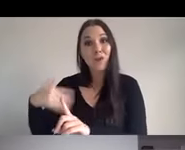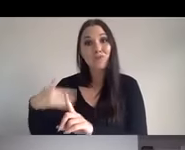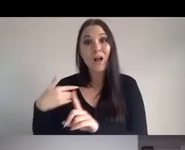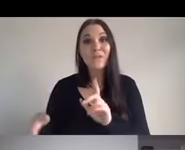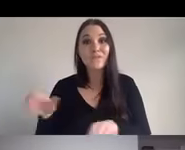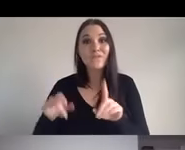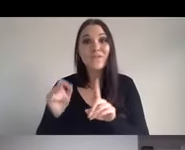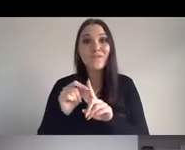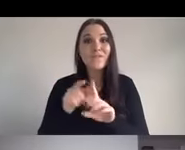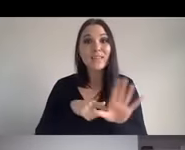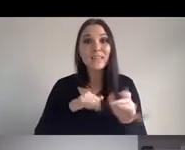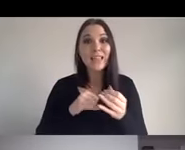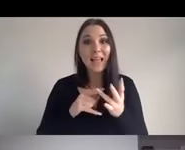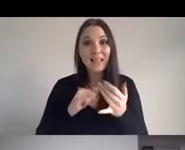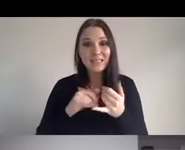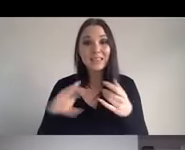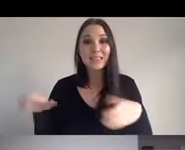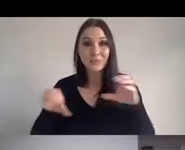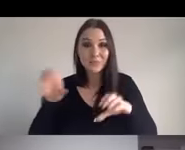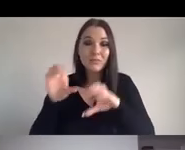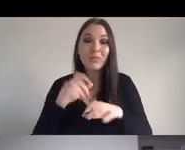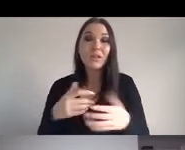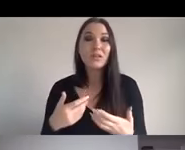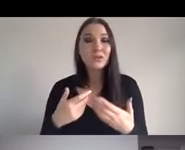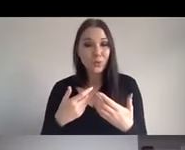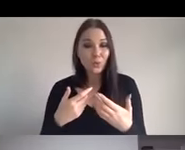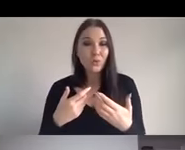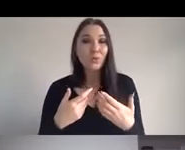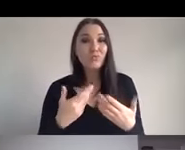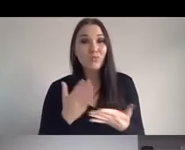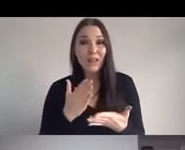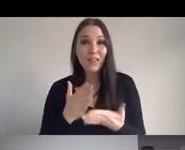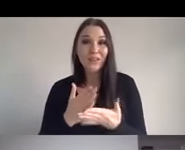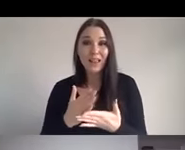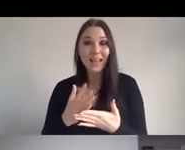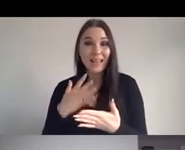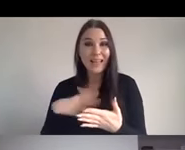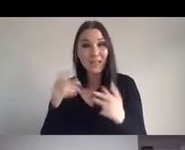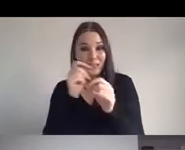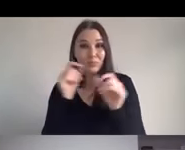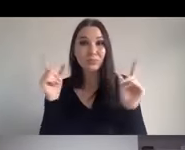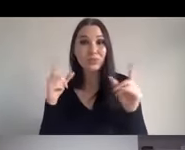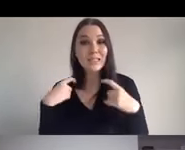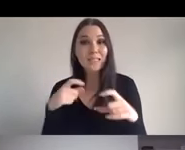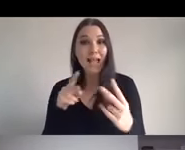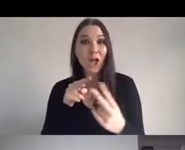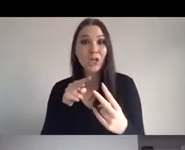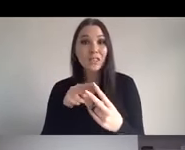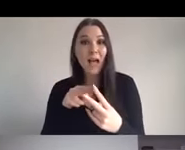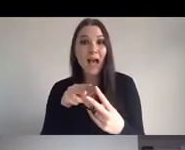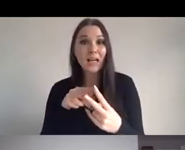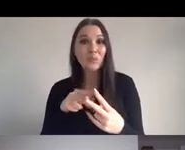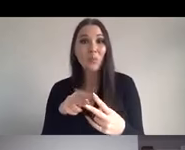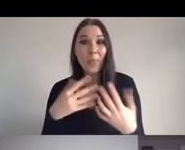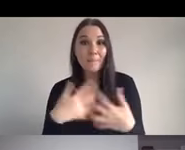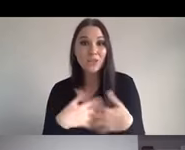in the field like in the new AI technology, and I see here we have to really keep eyes open and stay in contact with the machine